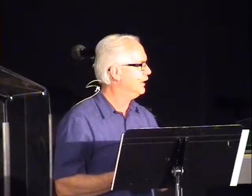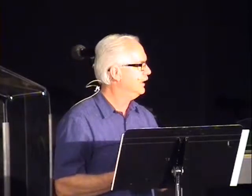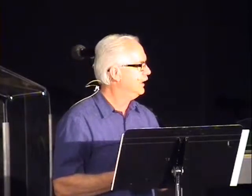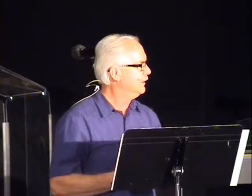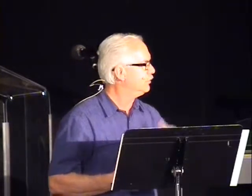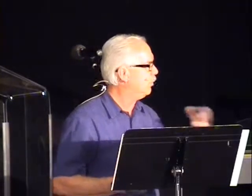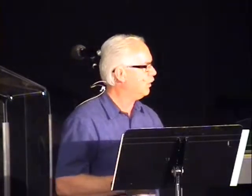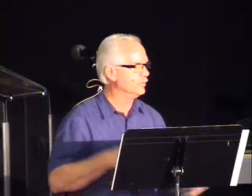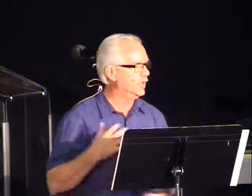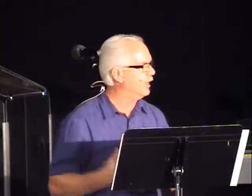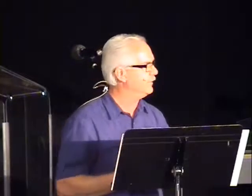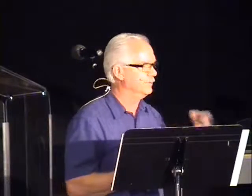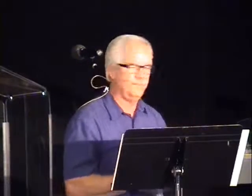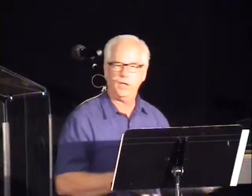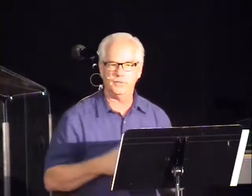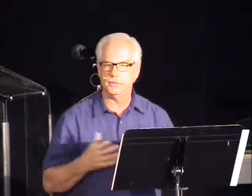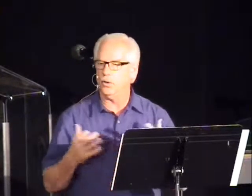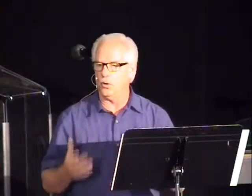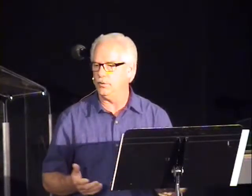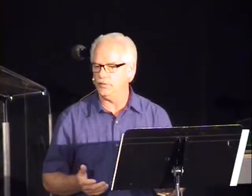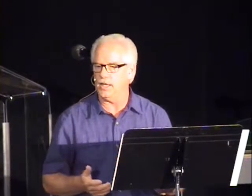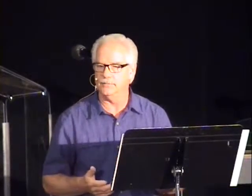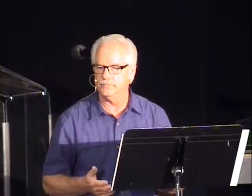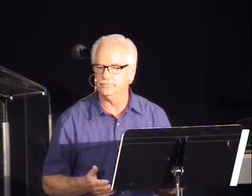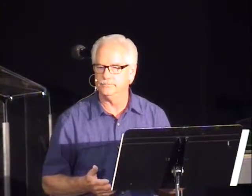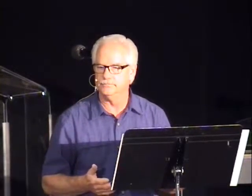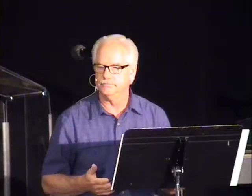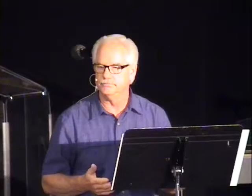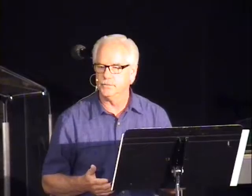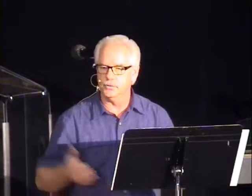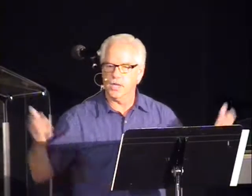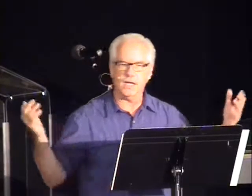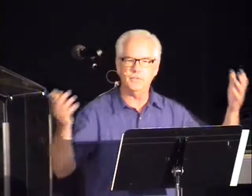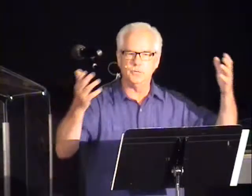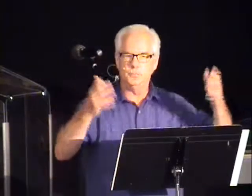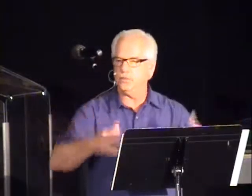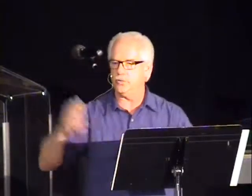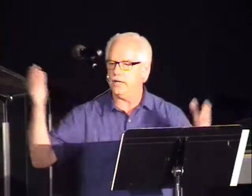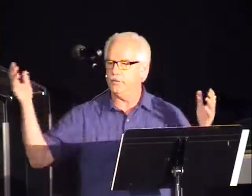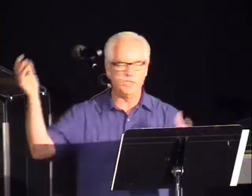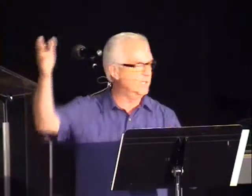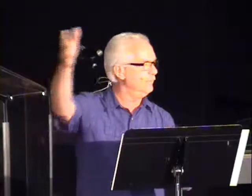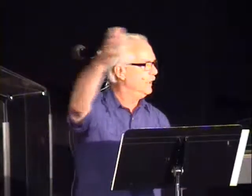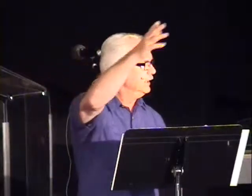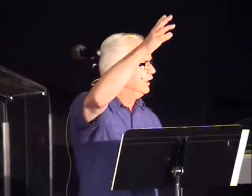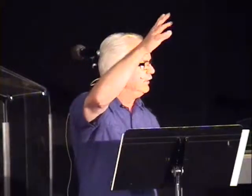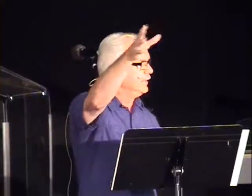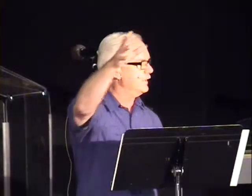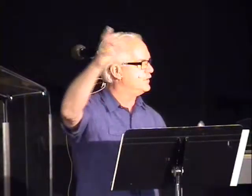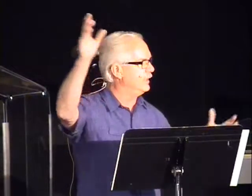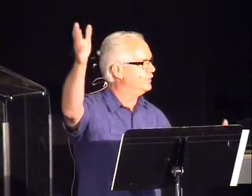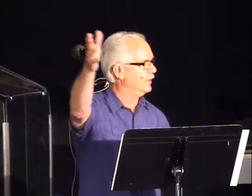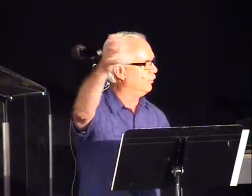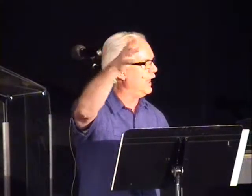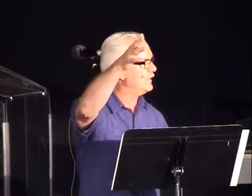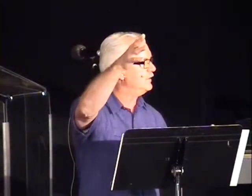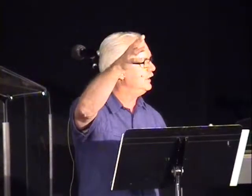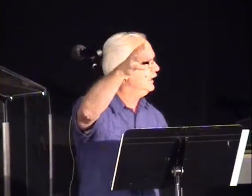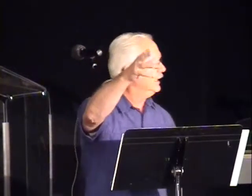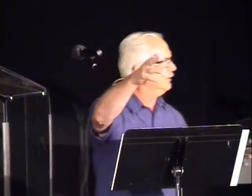hour. And there's quarrels and conflicts and fights all the time. So these guys, you know, there's a big traffic jam. You know, they're on 97, a